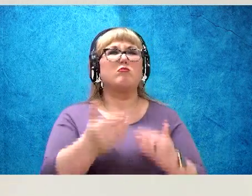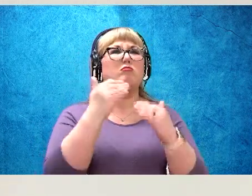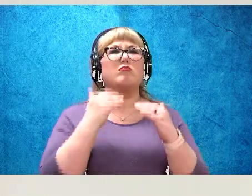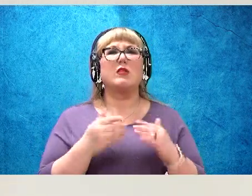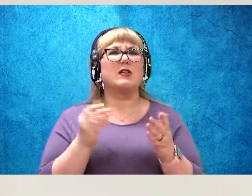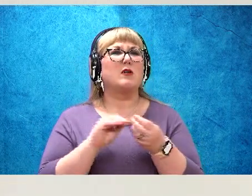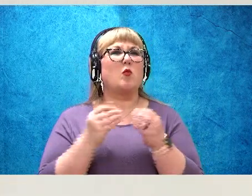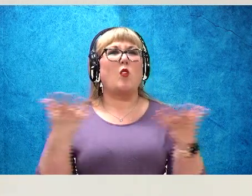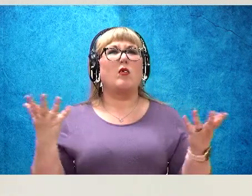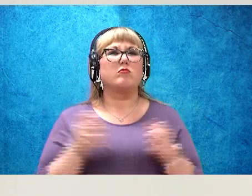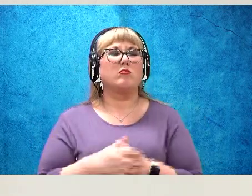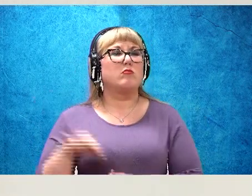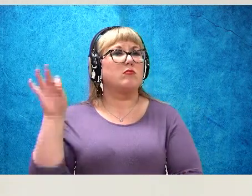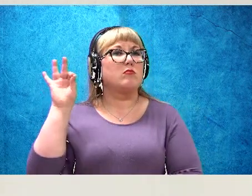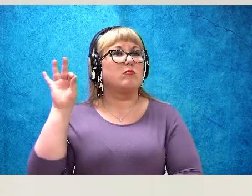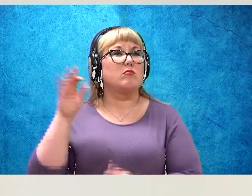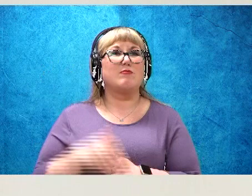is?